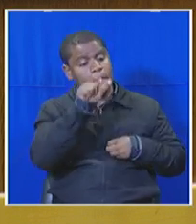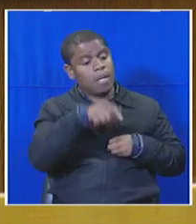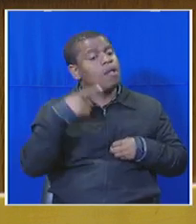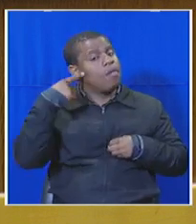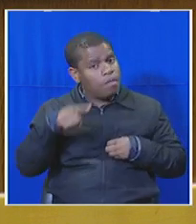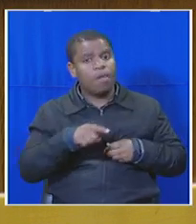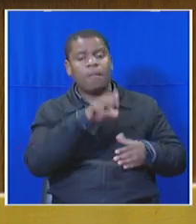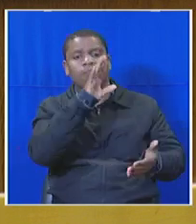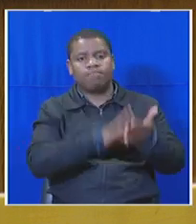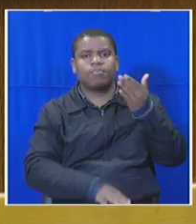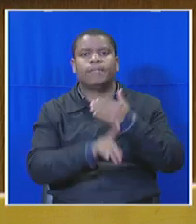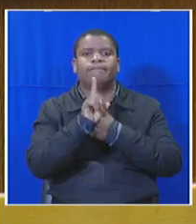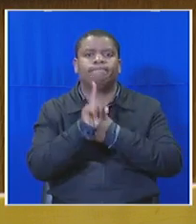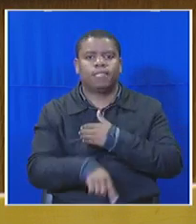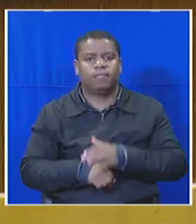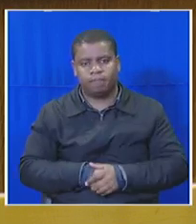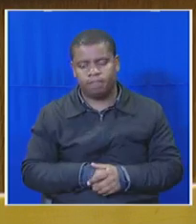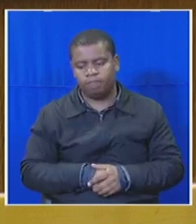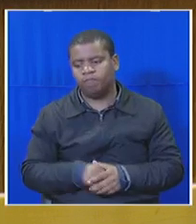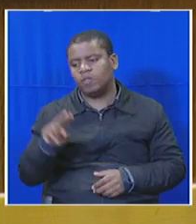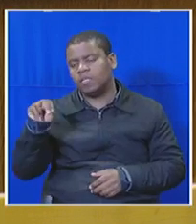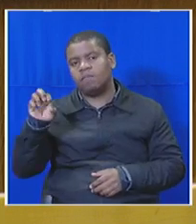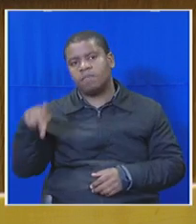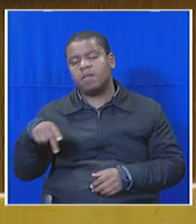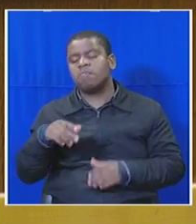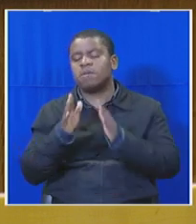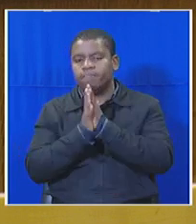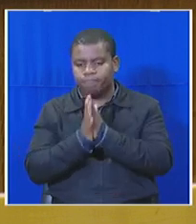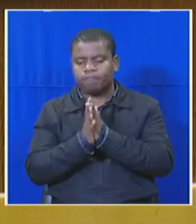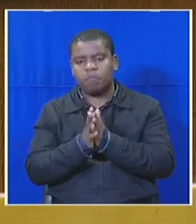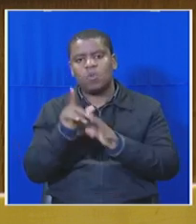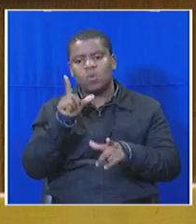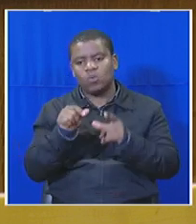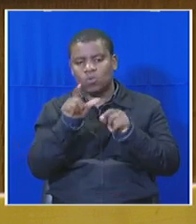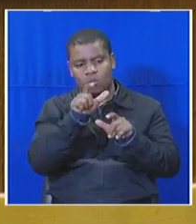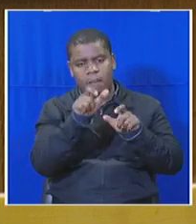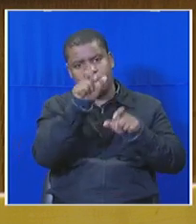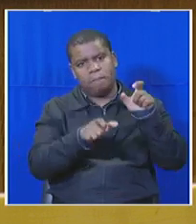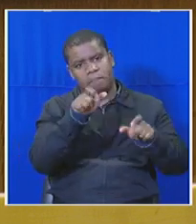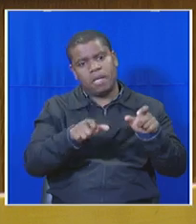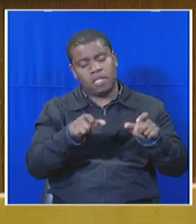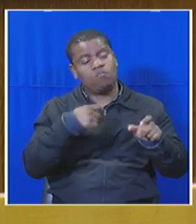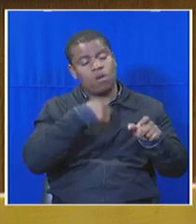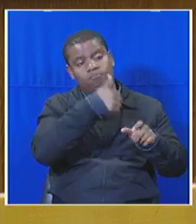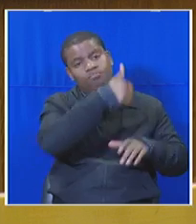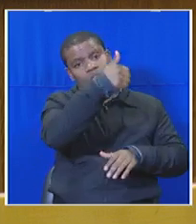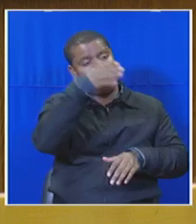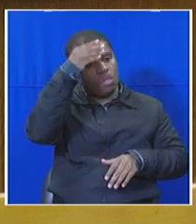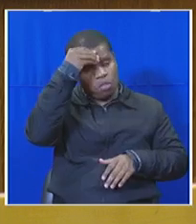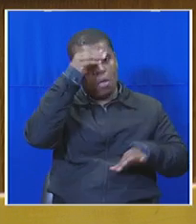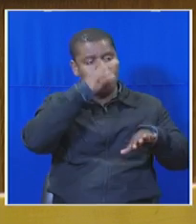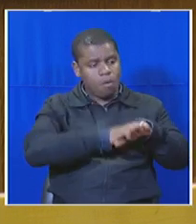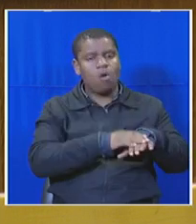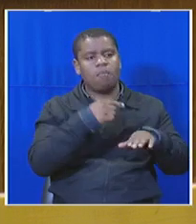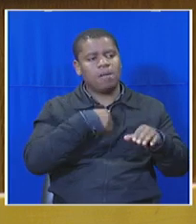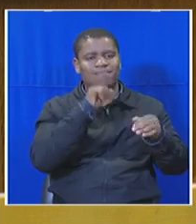neglecting their duty. The NFP calls for swift and decisive action against those incompetent senior managers. We also call for a